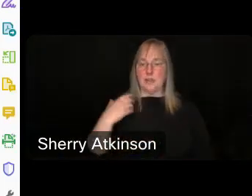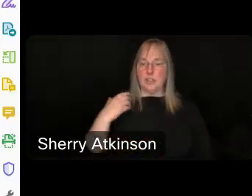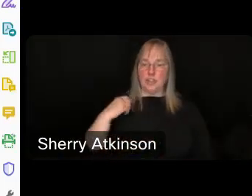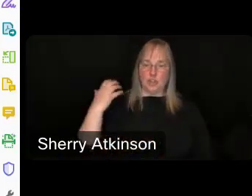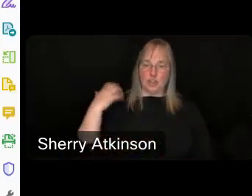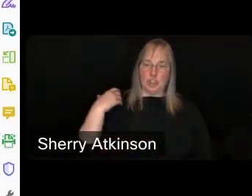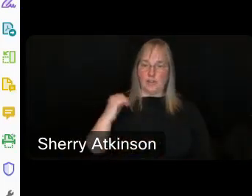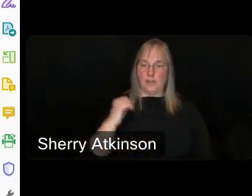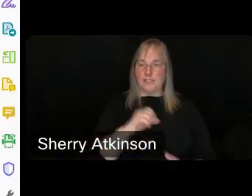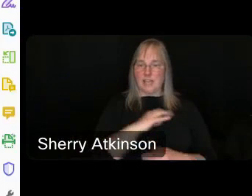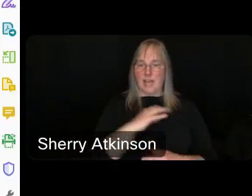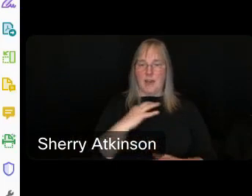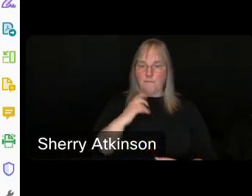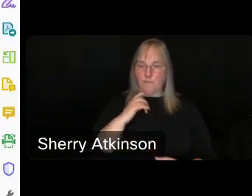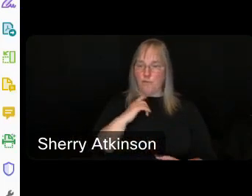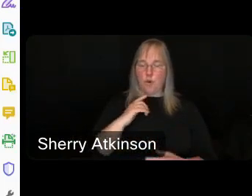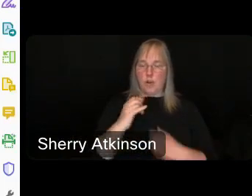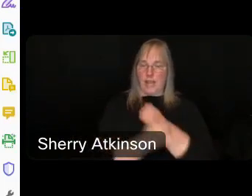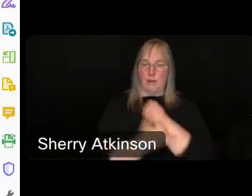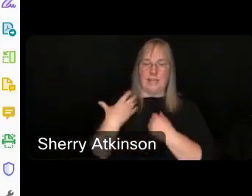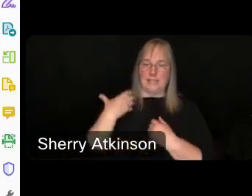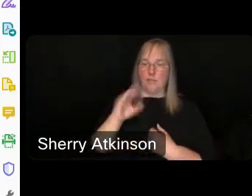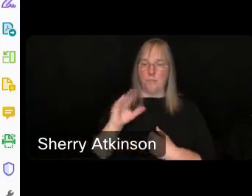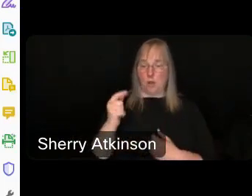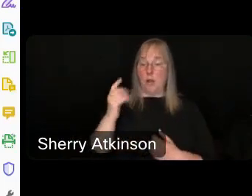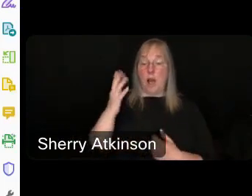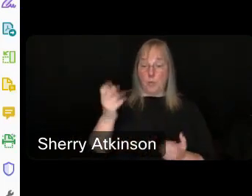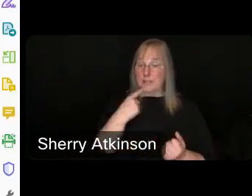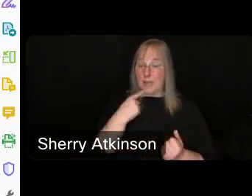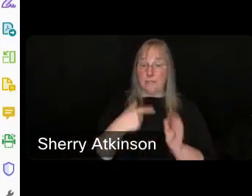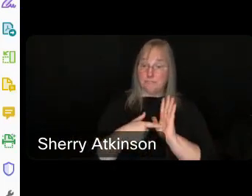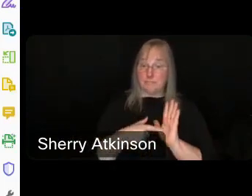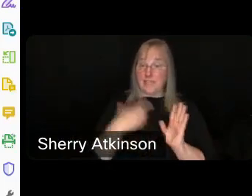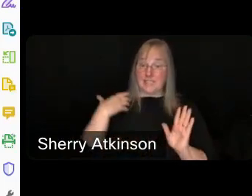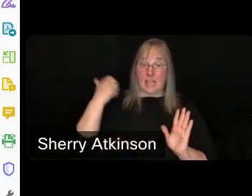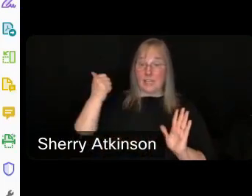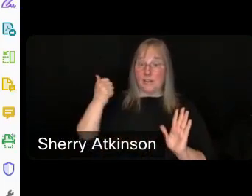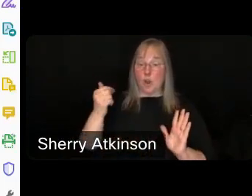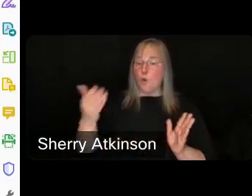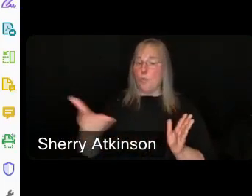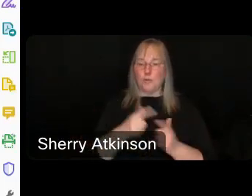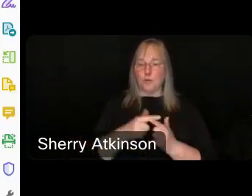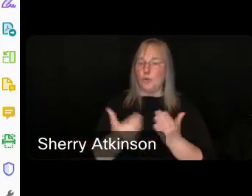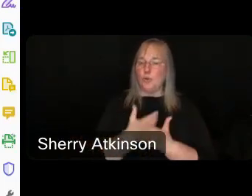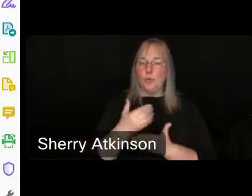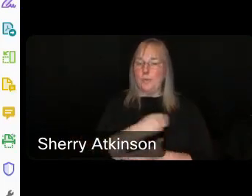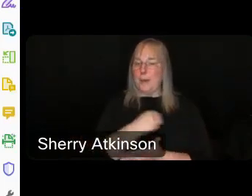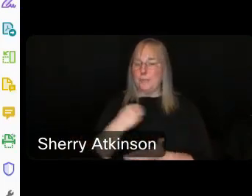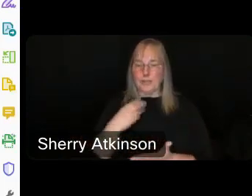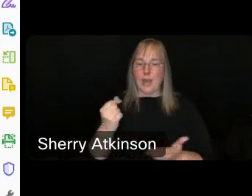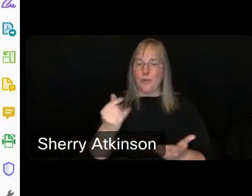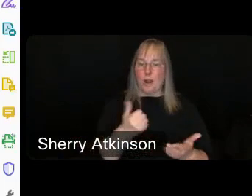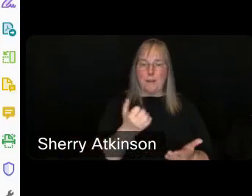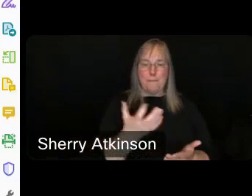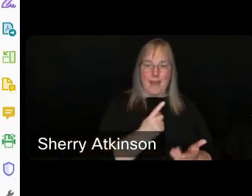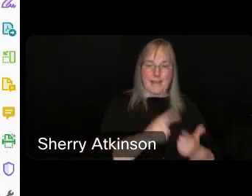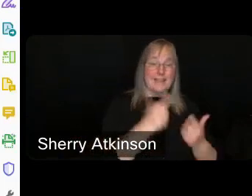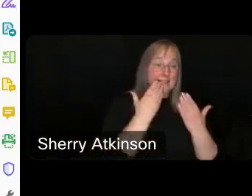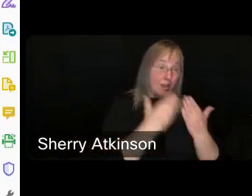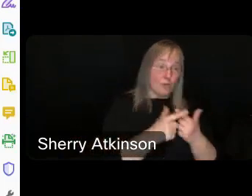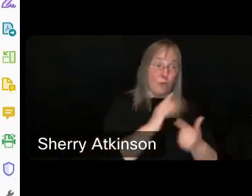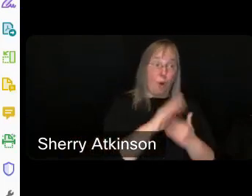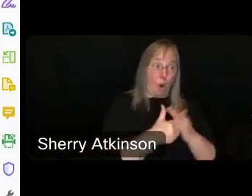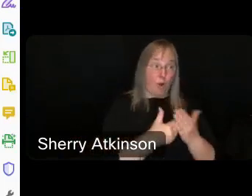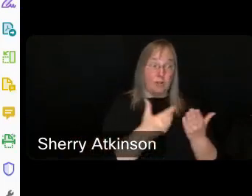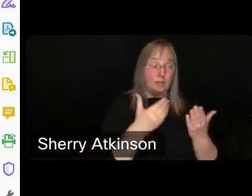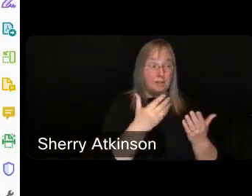say on behalf of the executive, welcome to all of our new members and welcome back, and thank you to all of our existing and